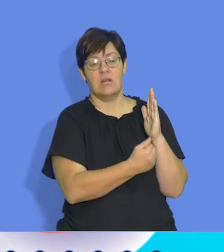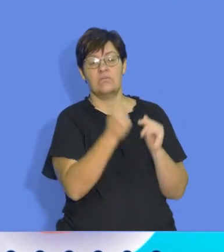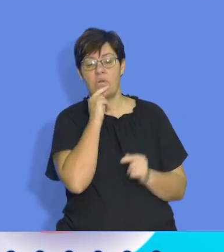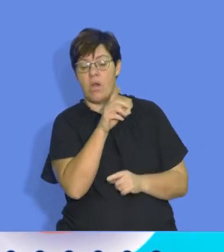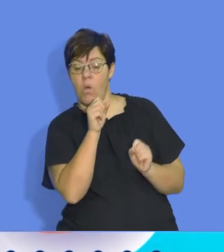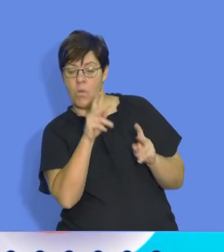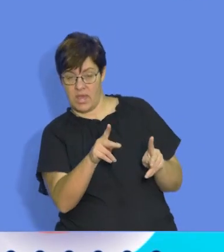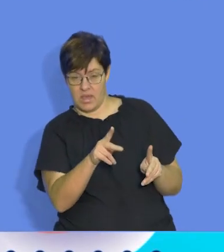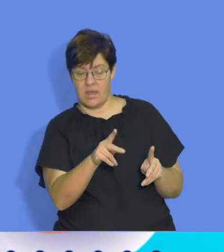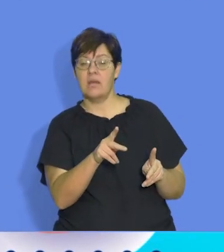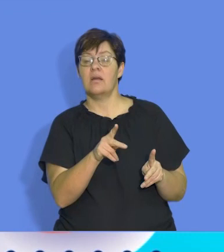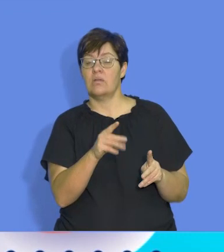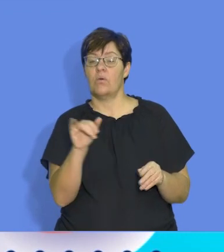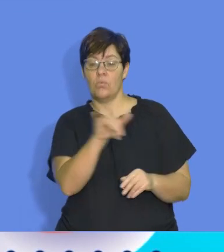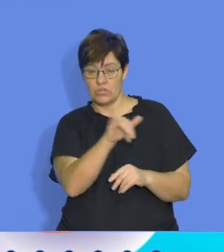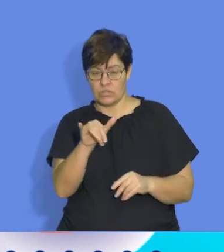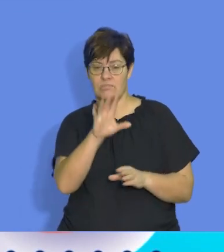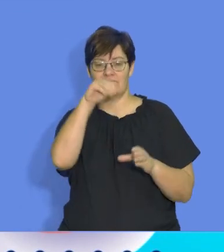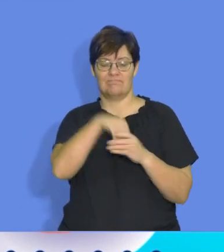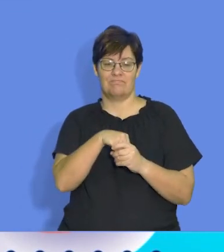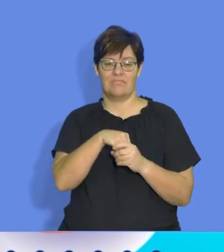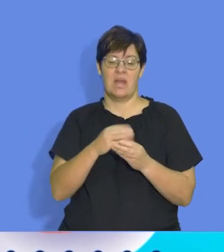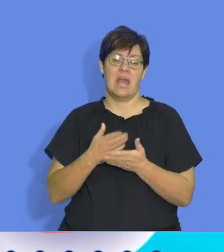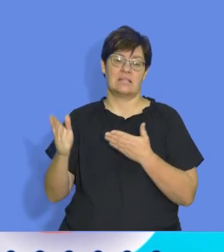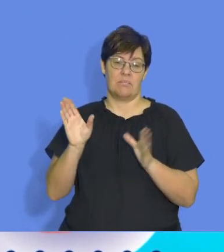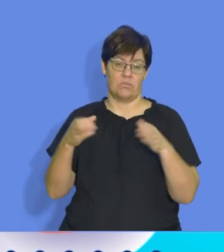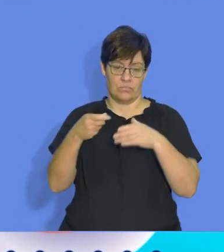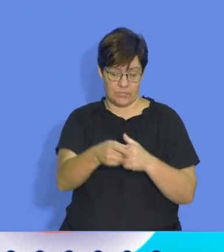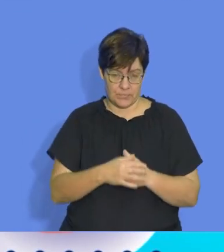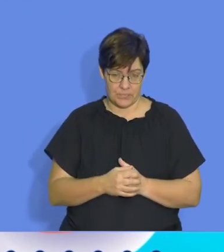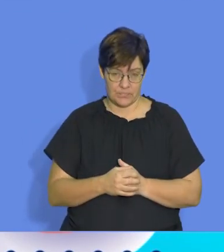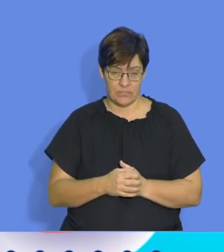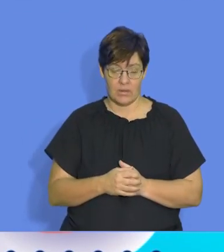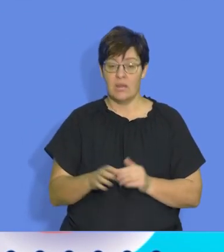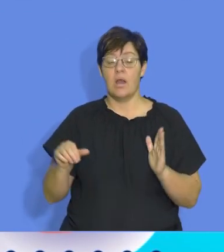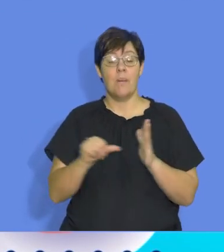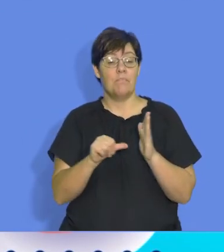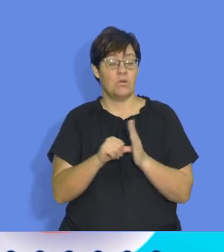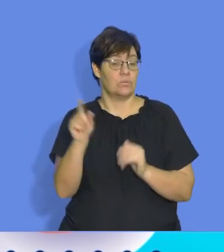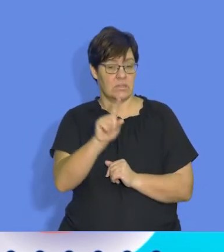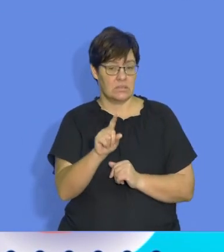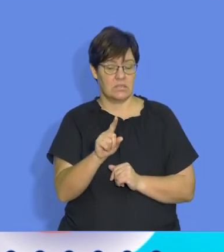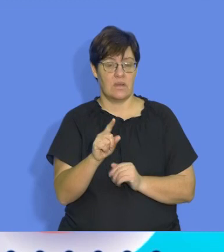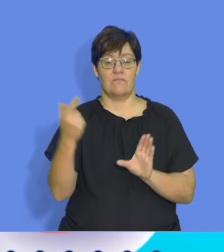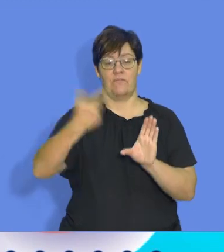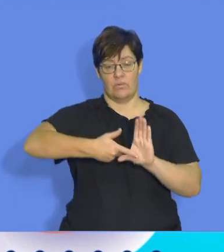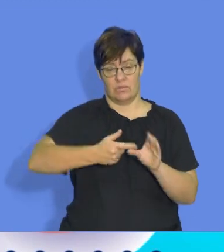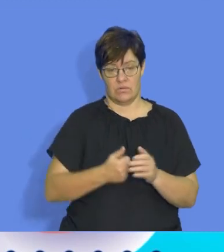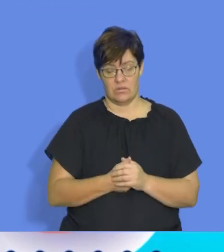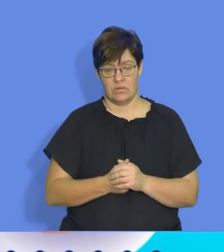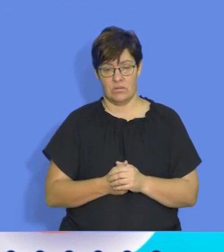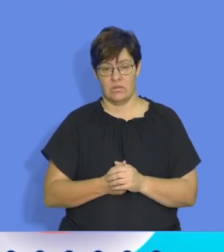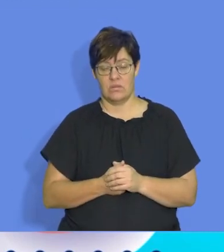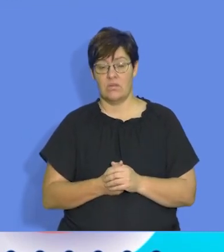with it, which items fall in the exempt category. Now remember, a very important one here is your fuel.